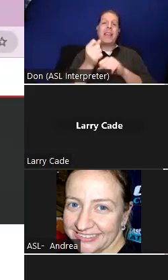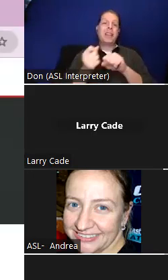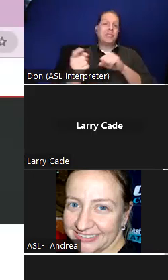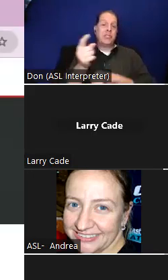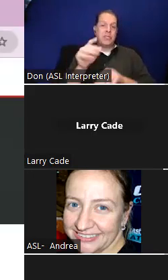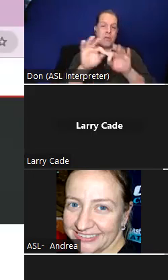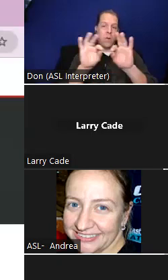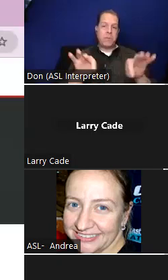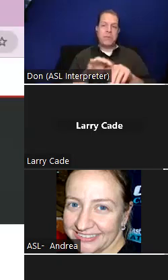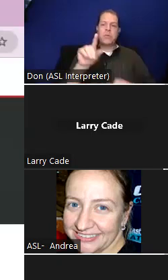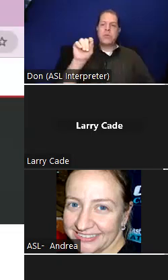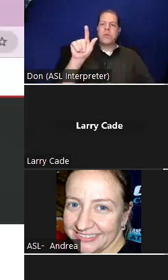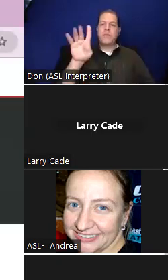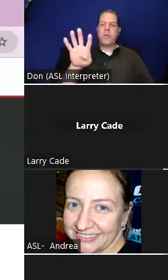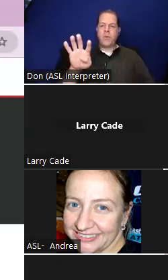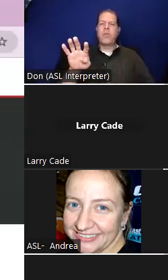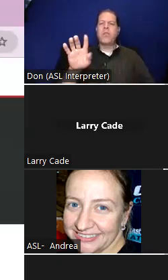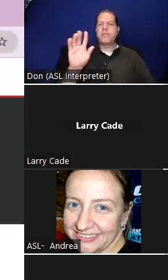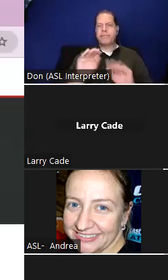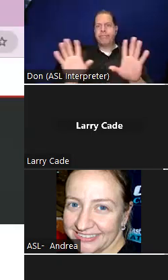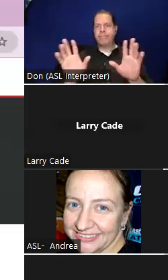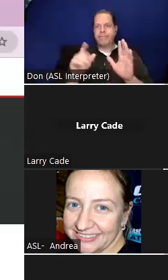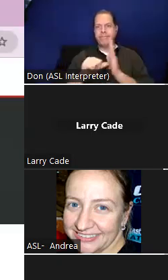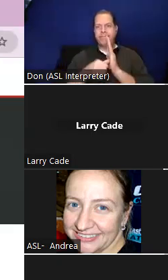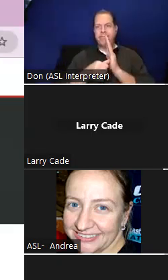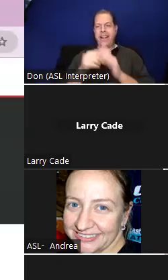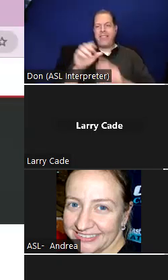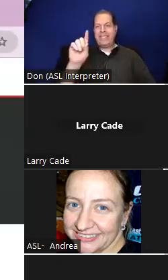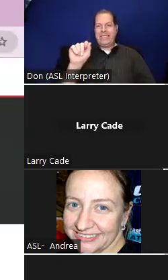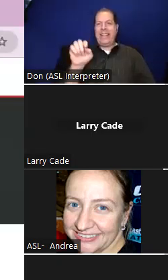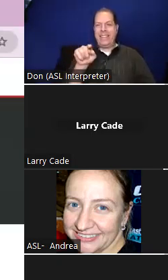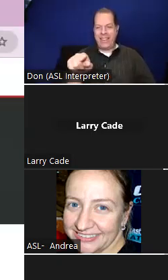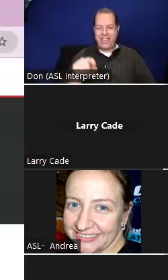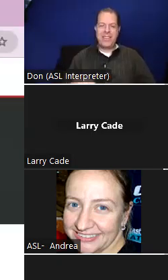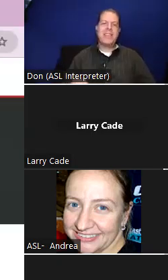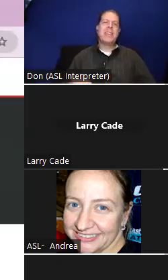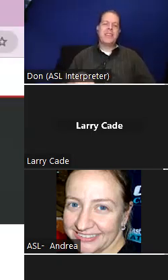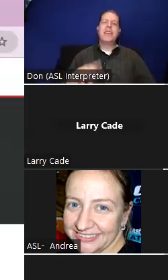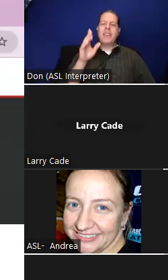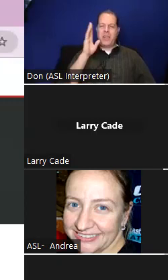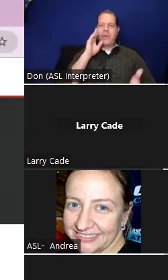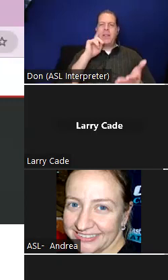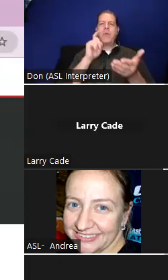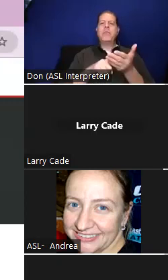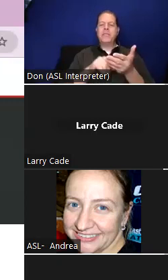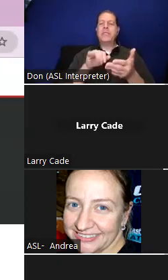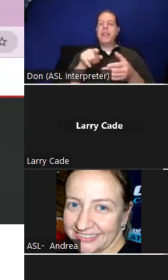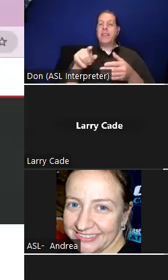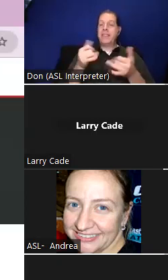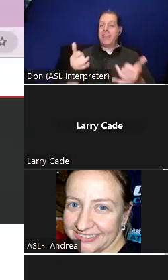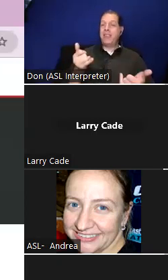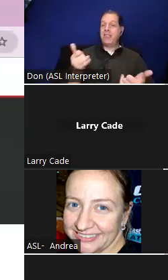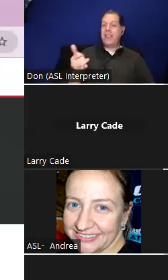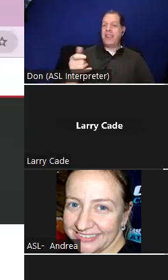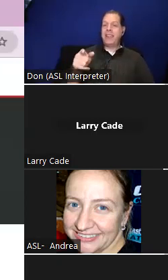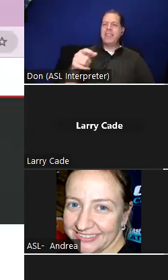forms, 2024. We try to make that pretty clear by having the date there. You're going to notice if you come on here today, being